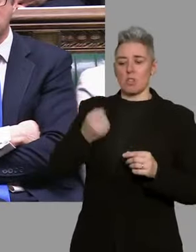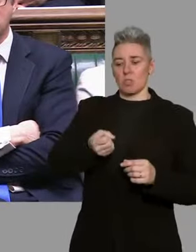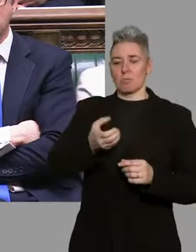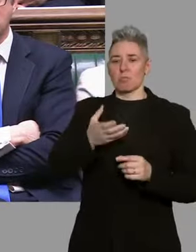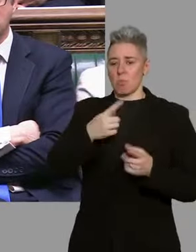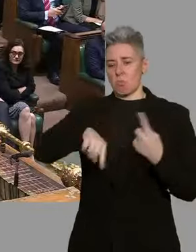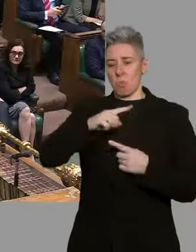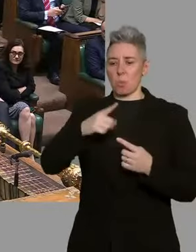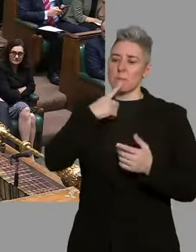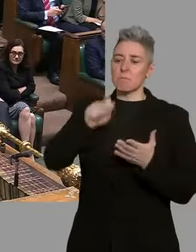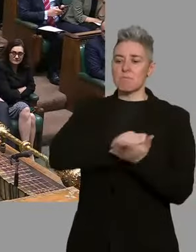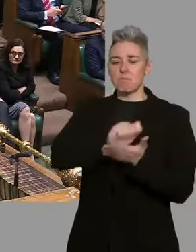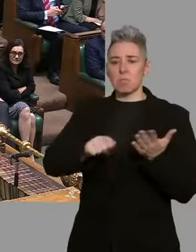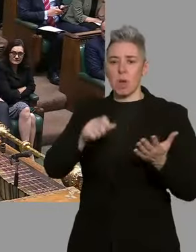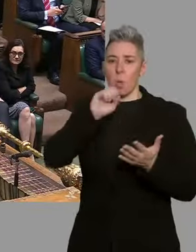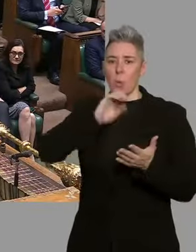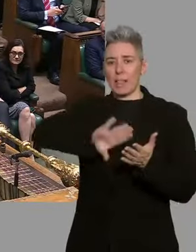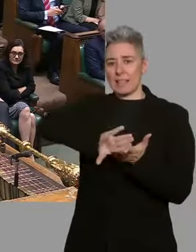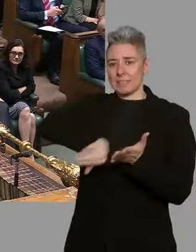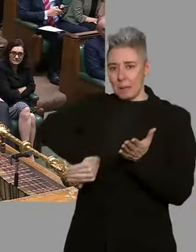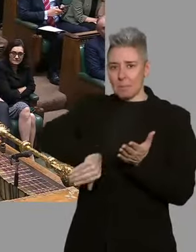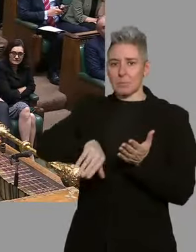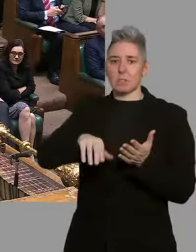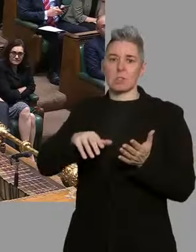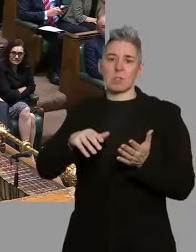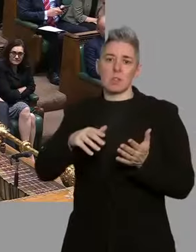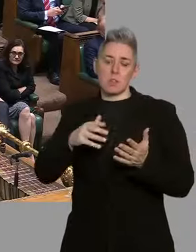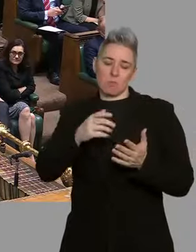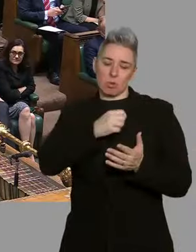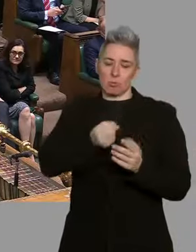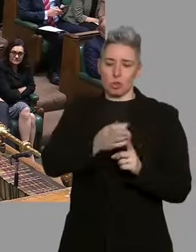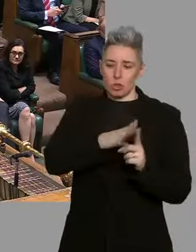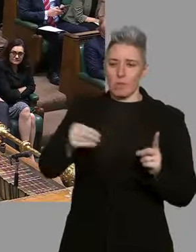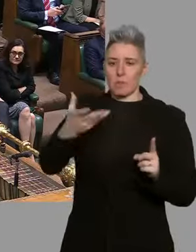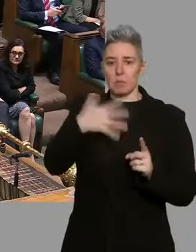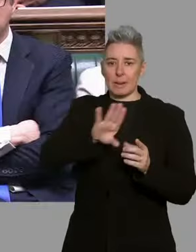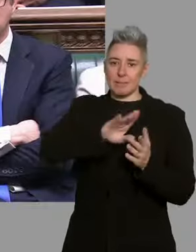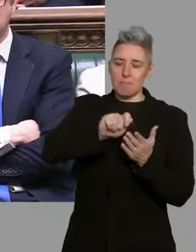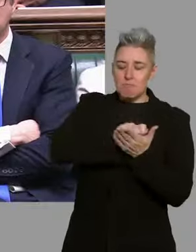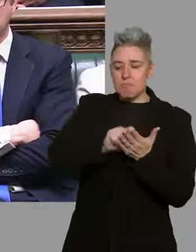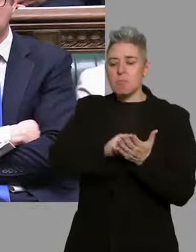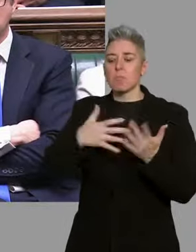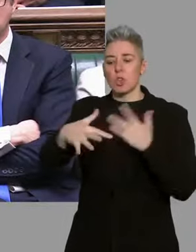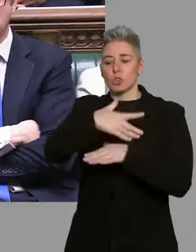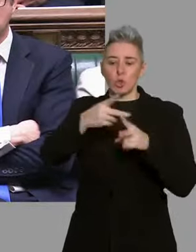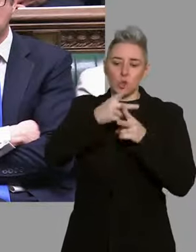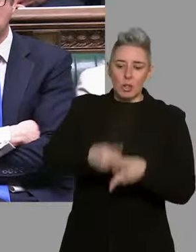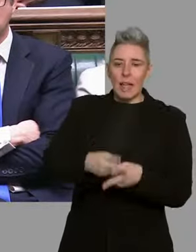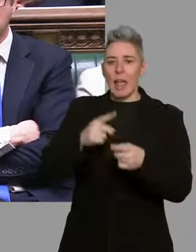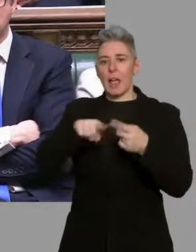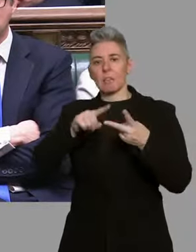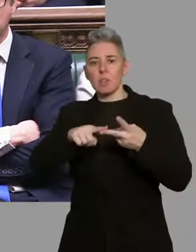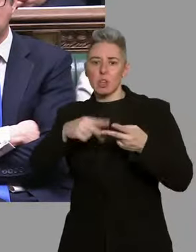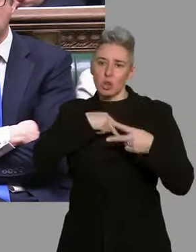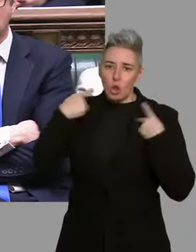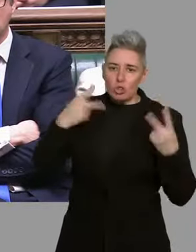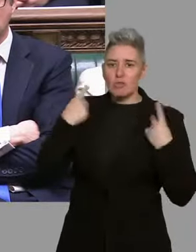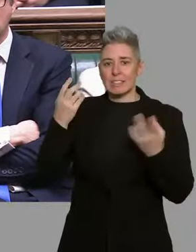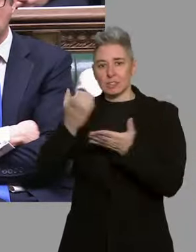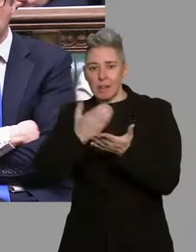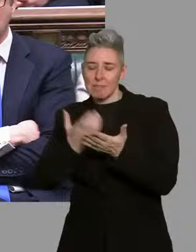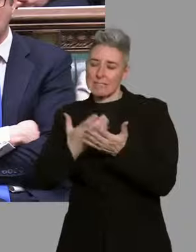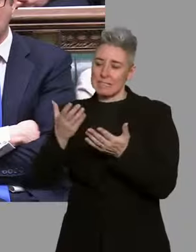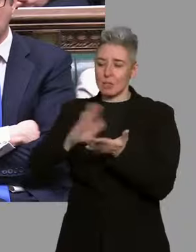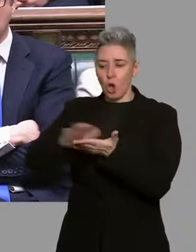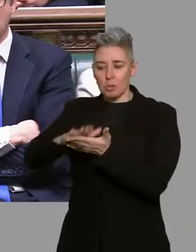their jobs tax. Labour voted this down. So can the Prime Minister at least agree to fund